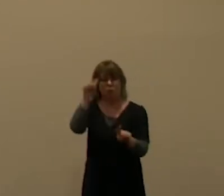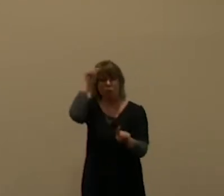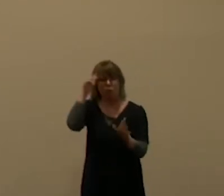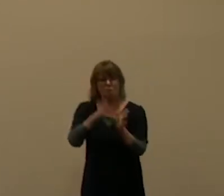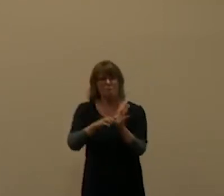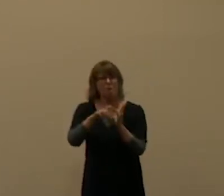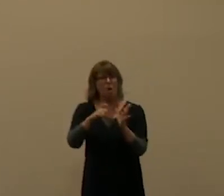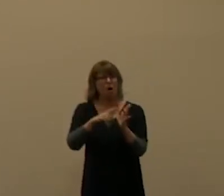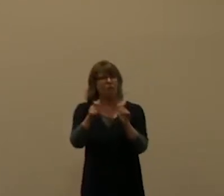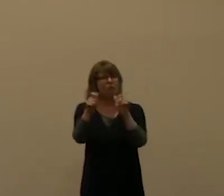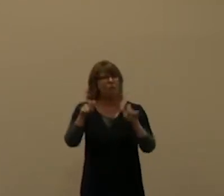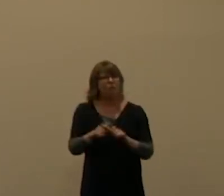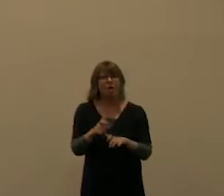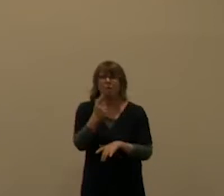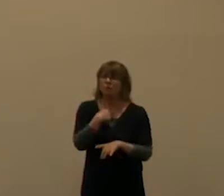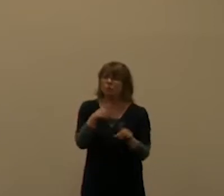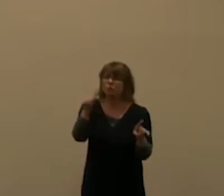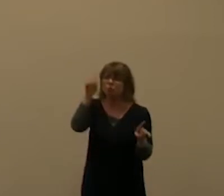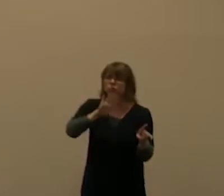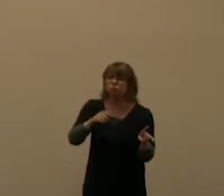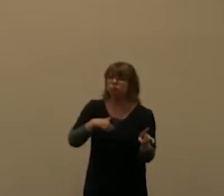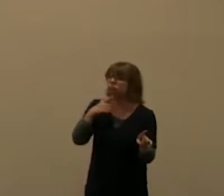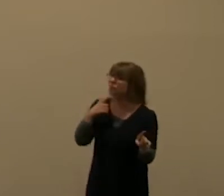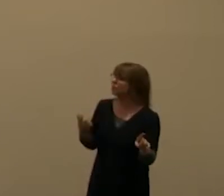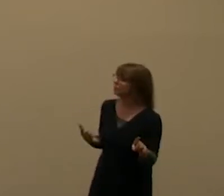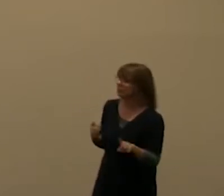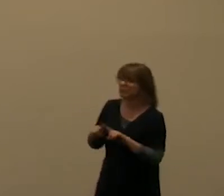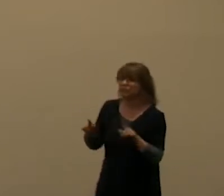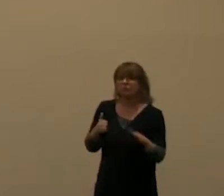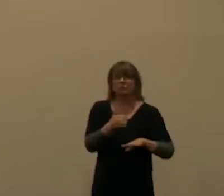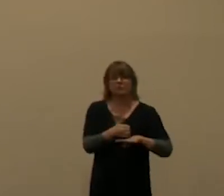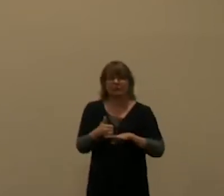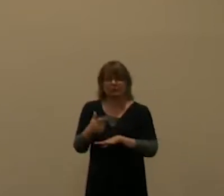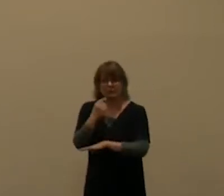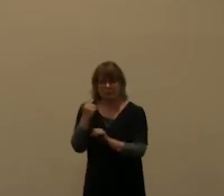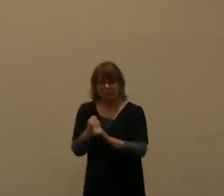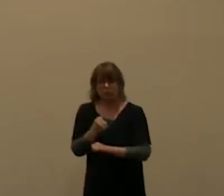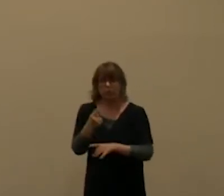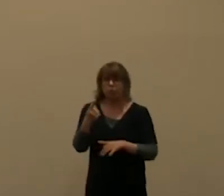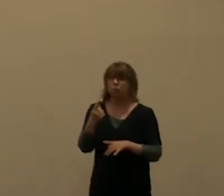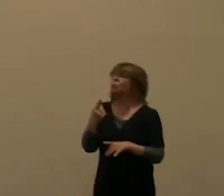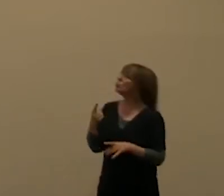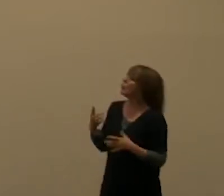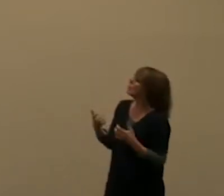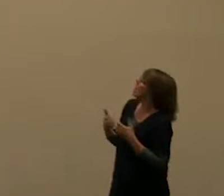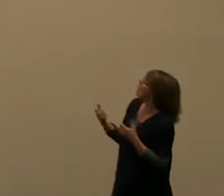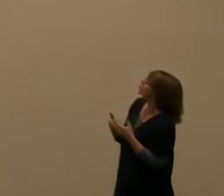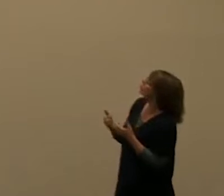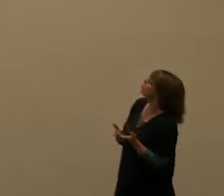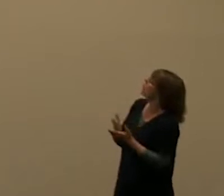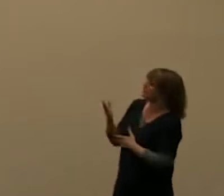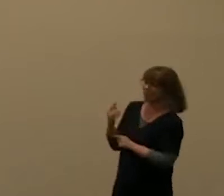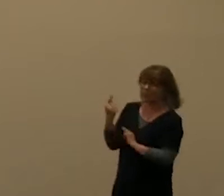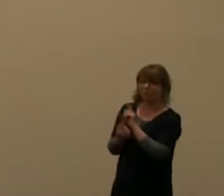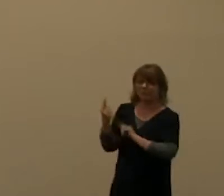Not really? Okay, that's cool. Policies and settings that we can do, how to make meetings great again. Let's walk through some